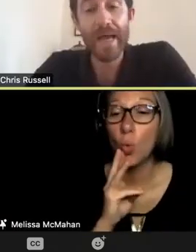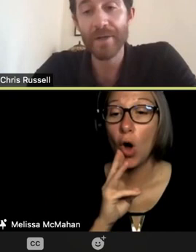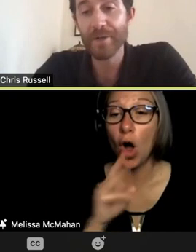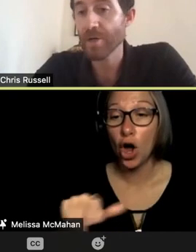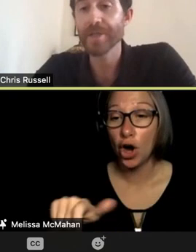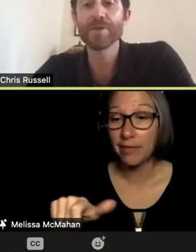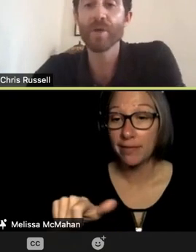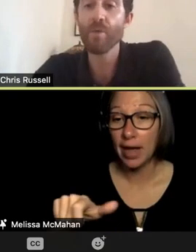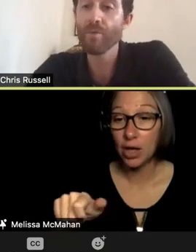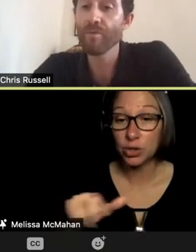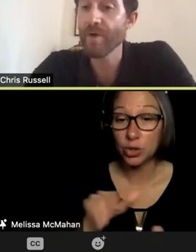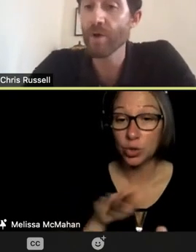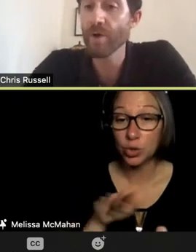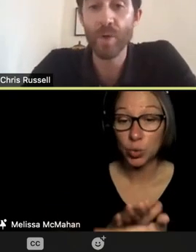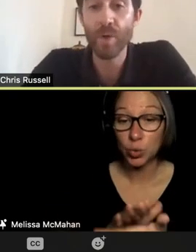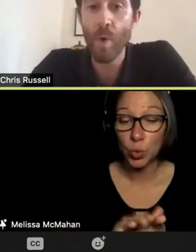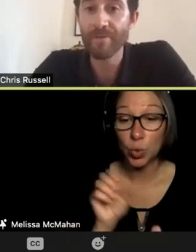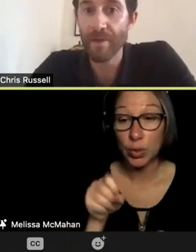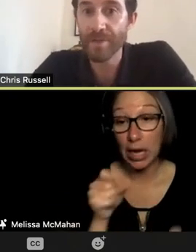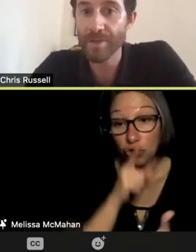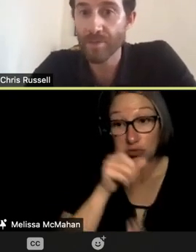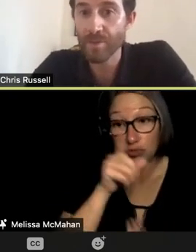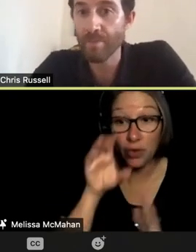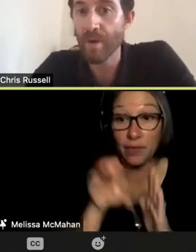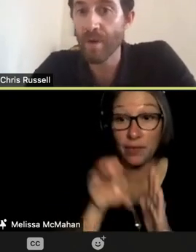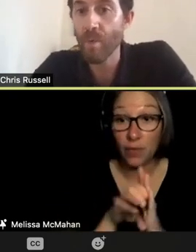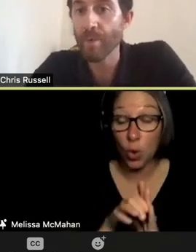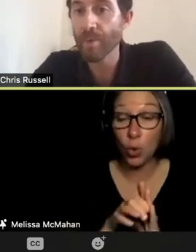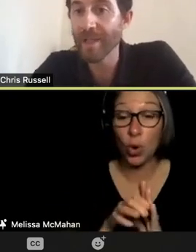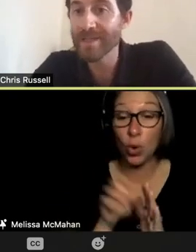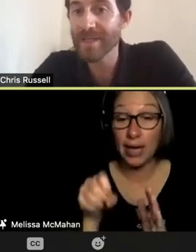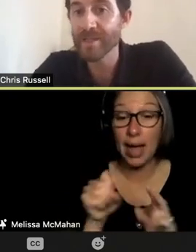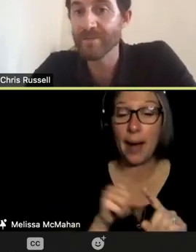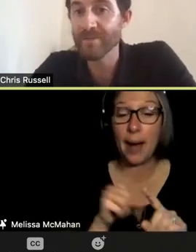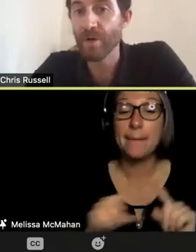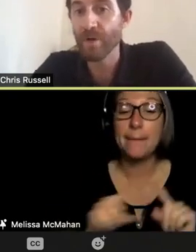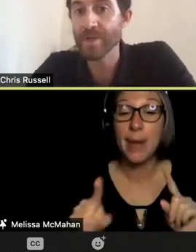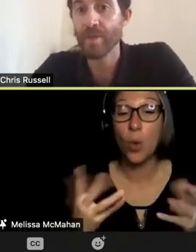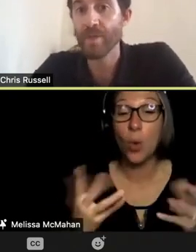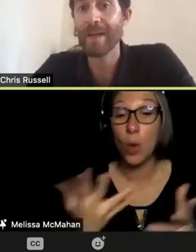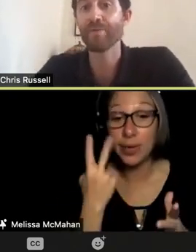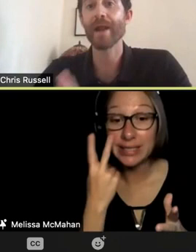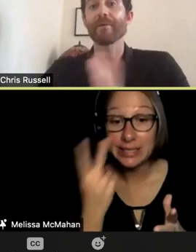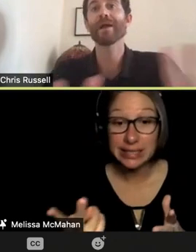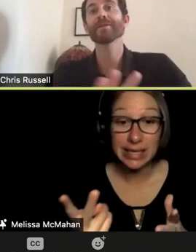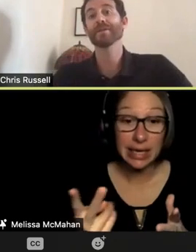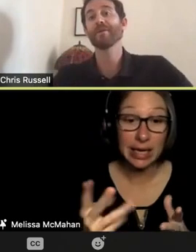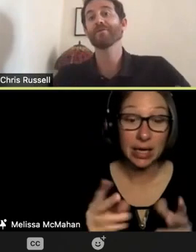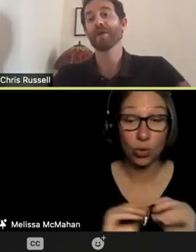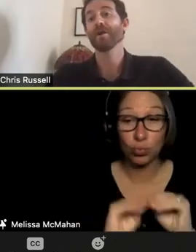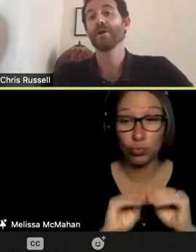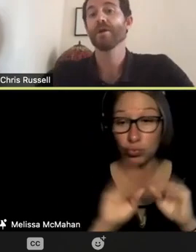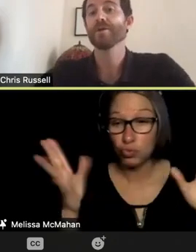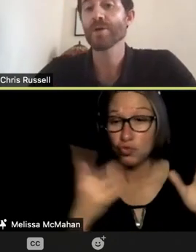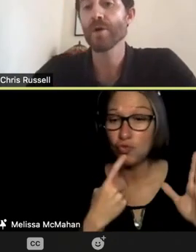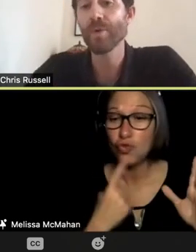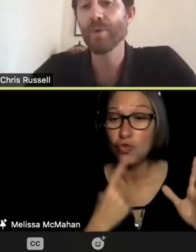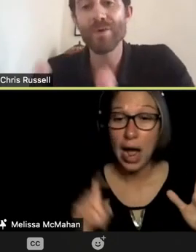school, yeah, sure, it's a real photo of the real water fountain in the school, but what we really see in this photo is all that bright red stuff